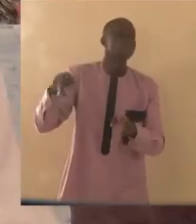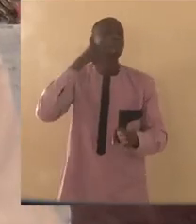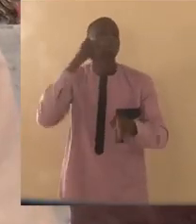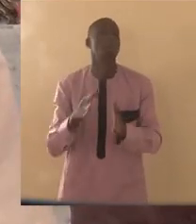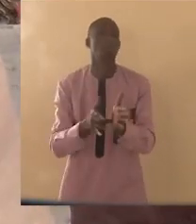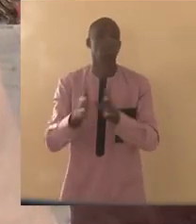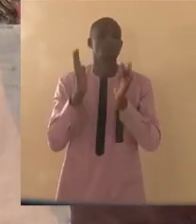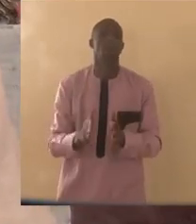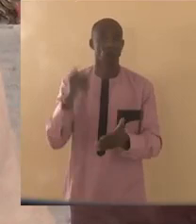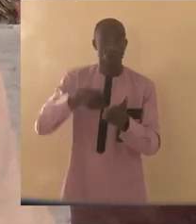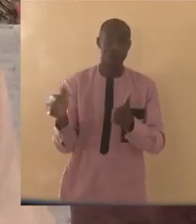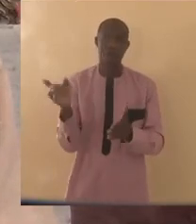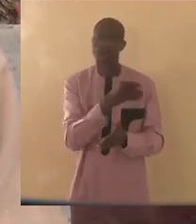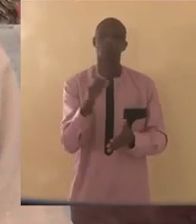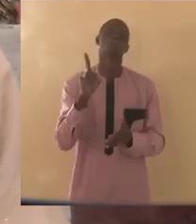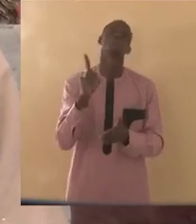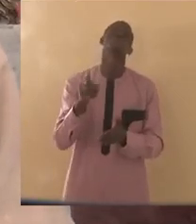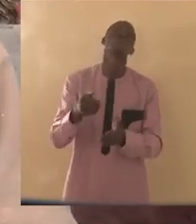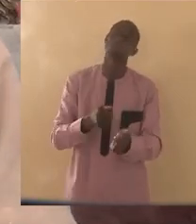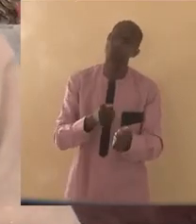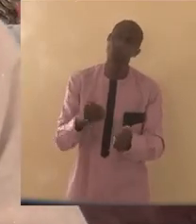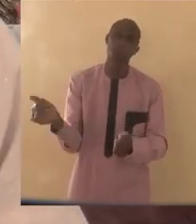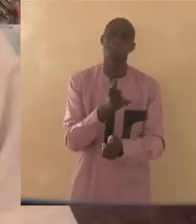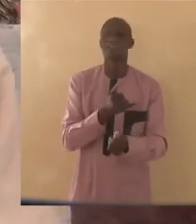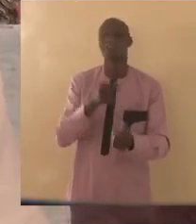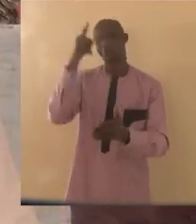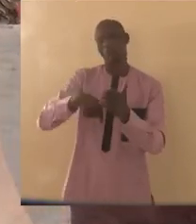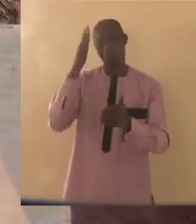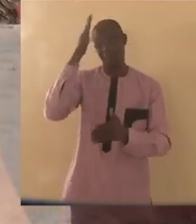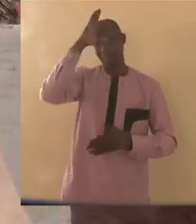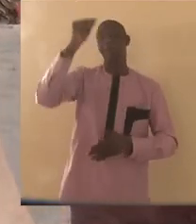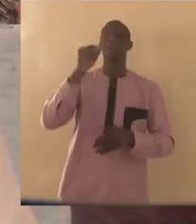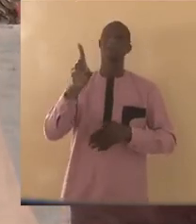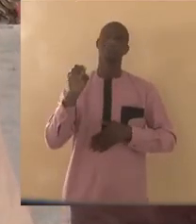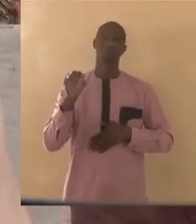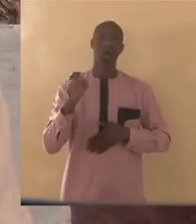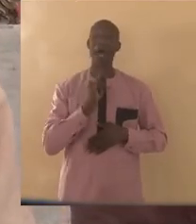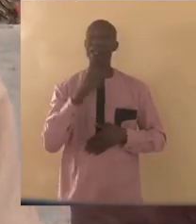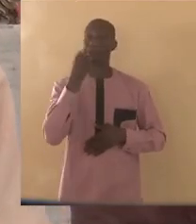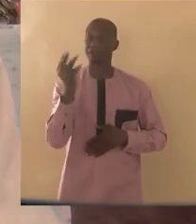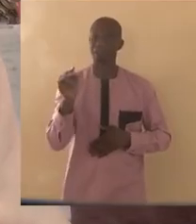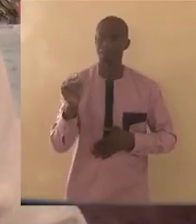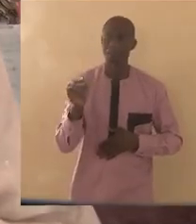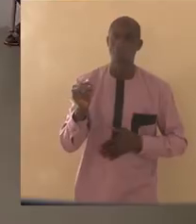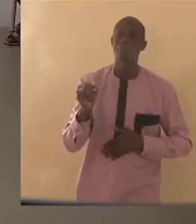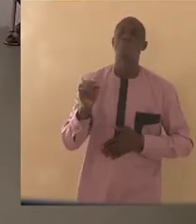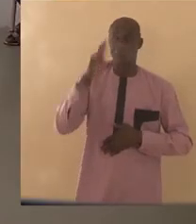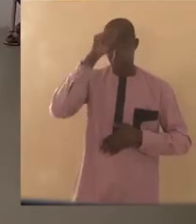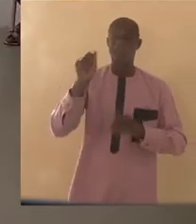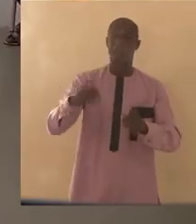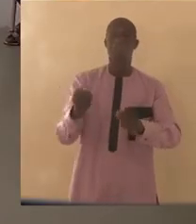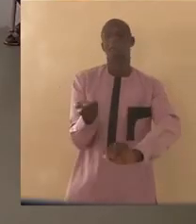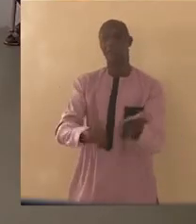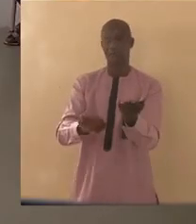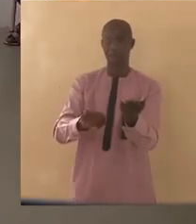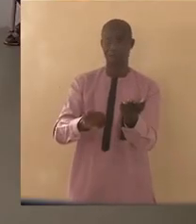Nigerian Christians, what they do is, and they say, waiting man go do. And what do I tell them? Man fit